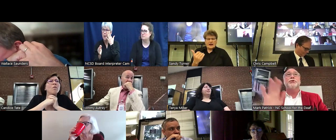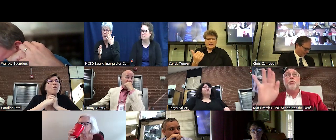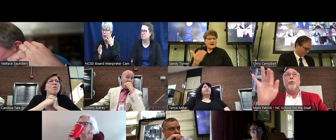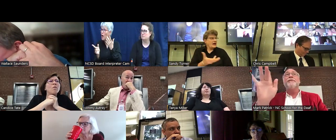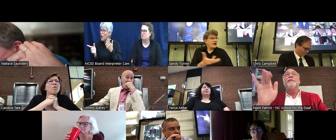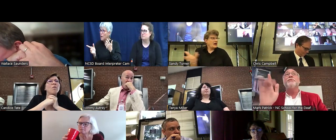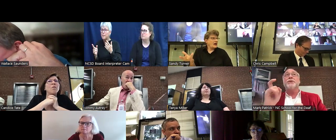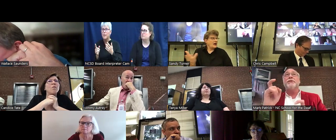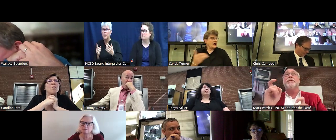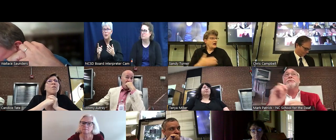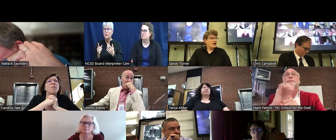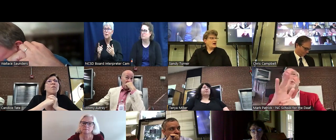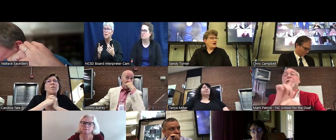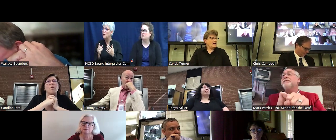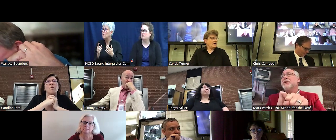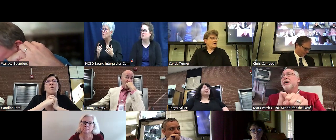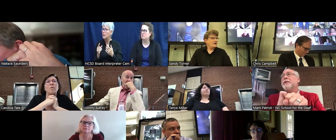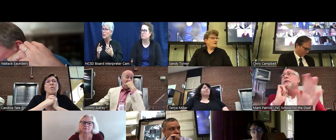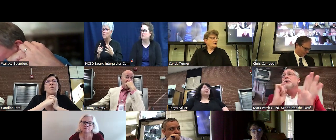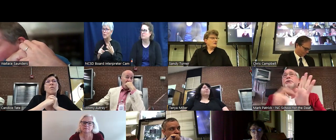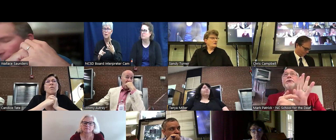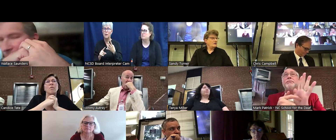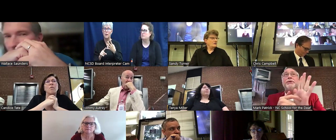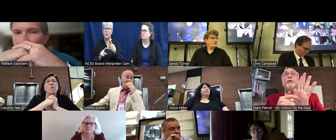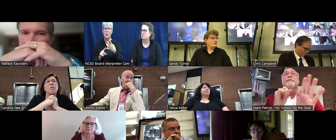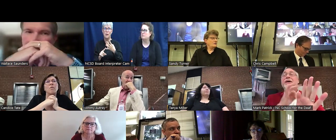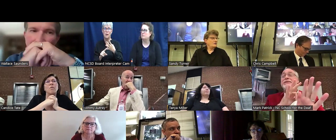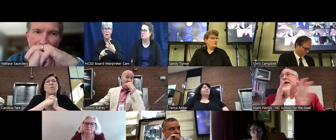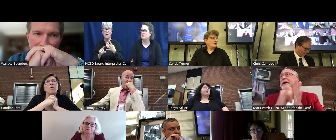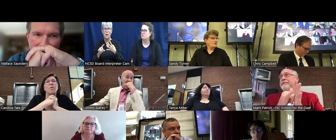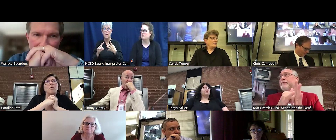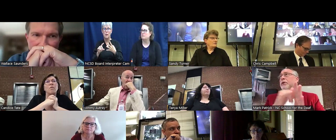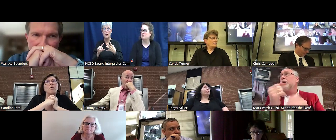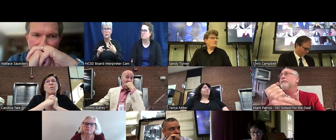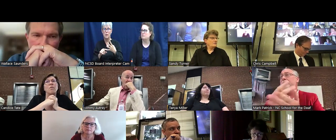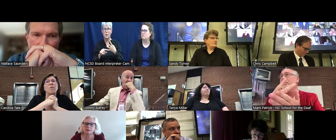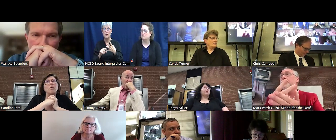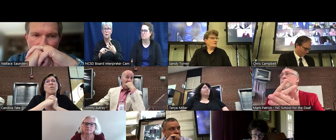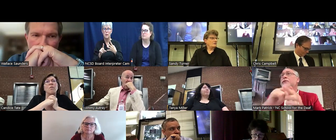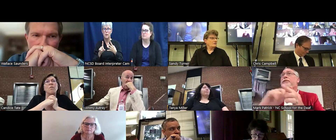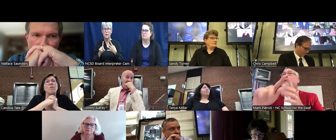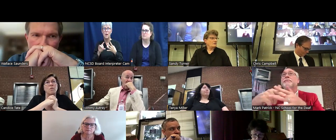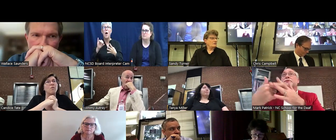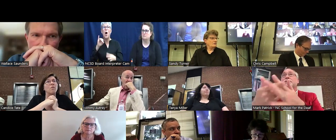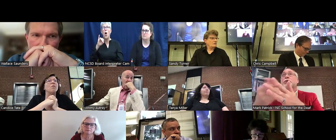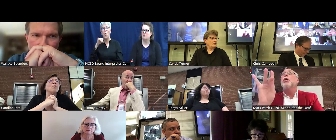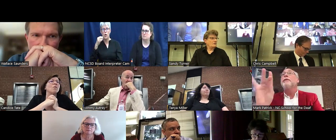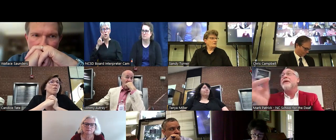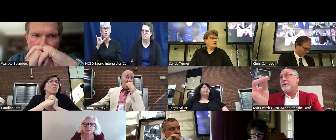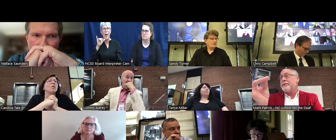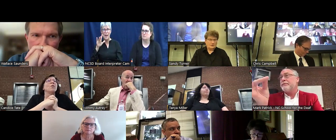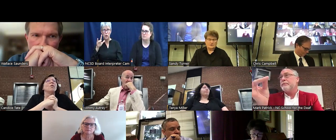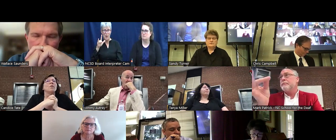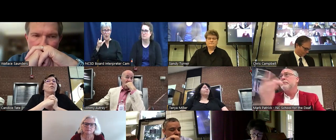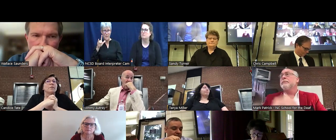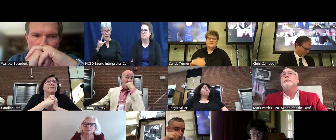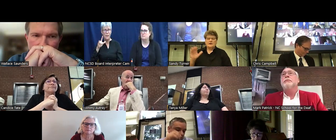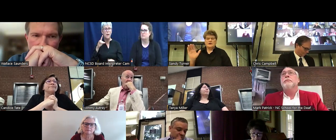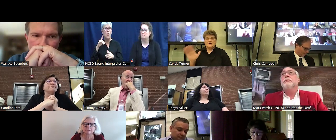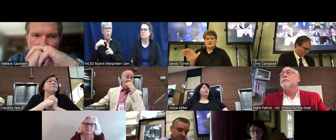the 25th would give us plenty of time to be able to notify staff of approval for them to start on the 8th.